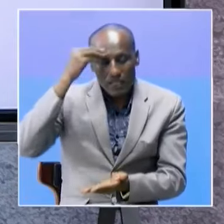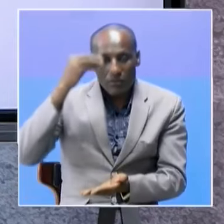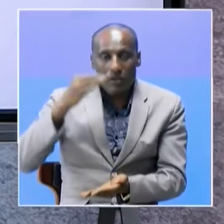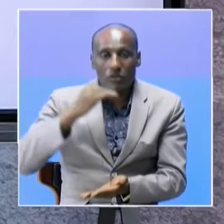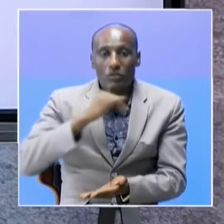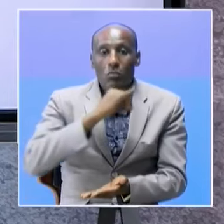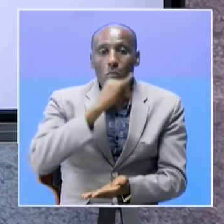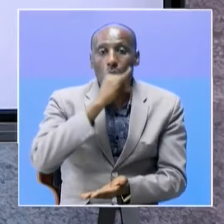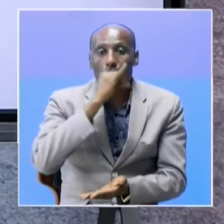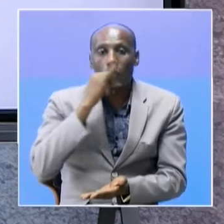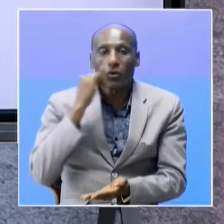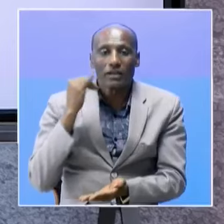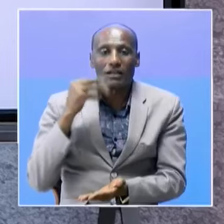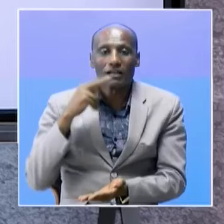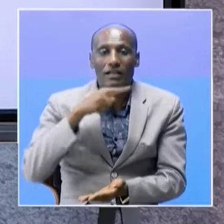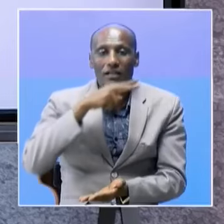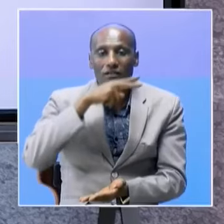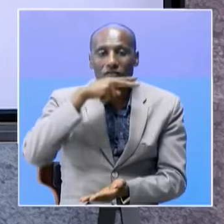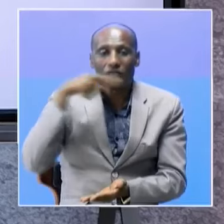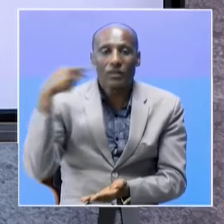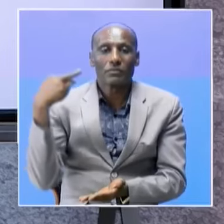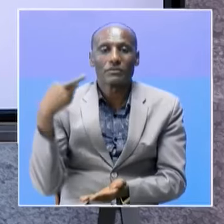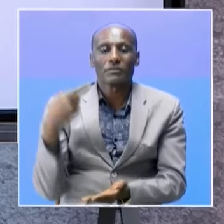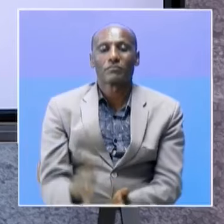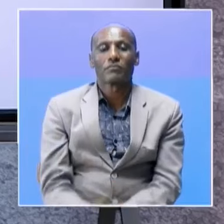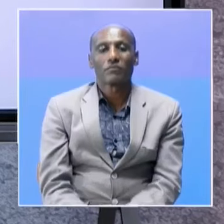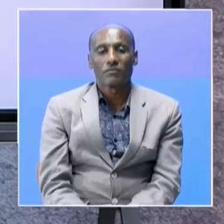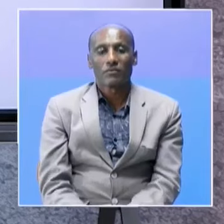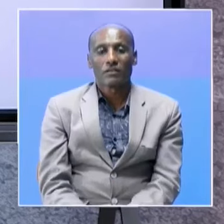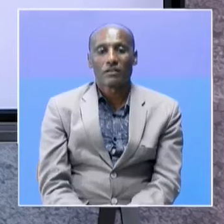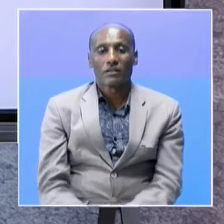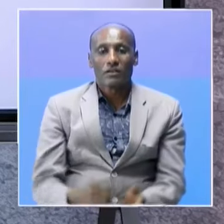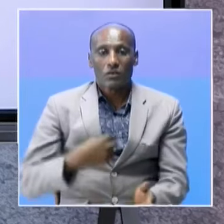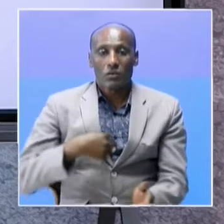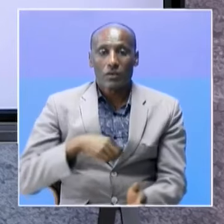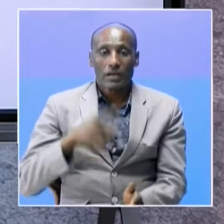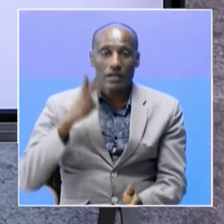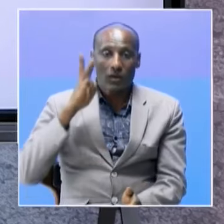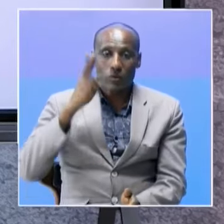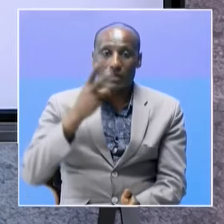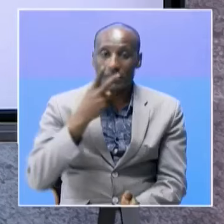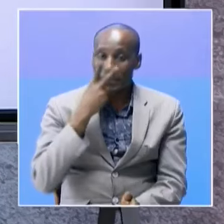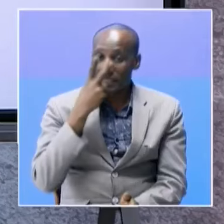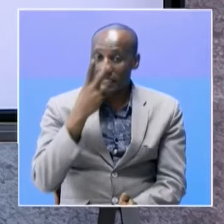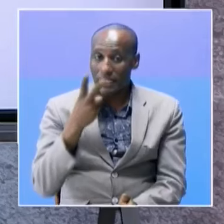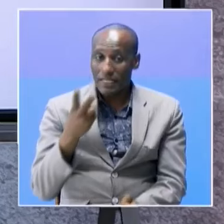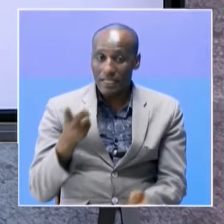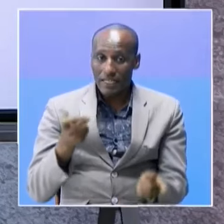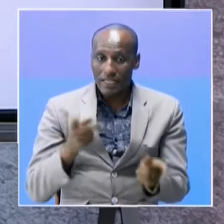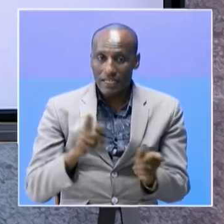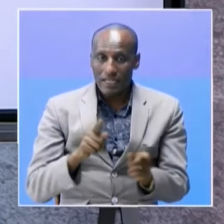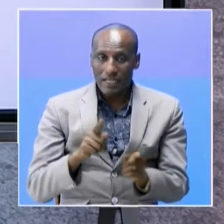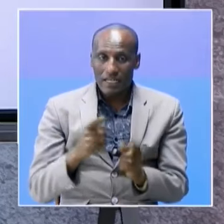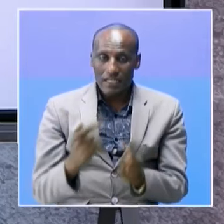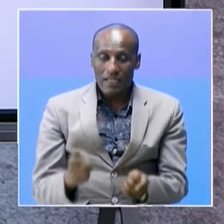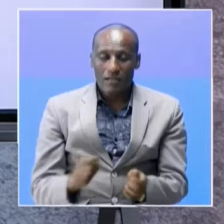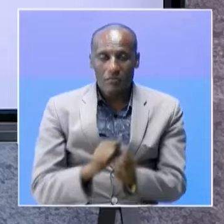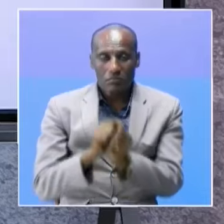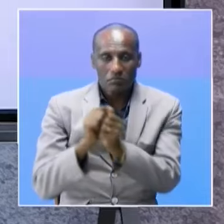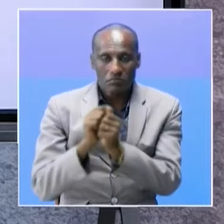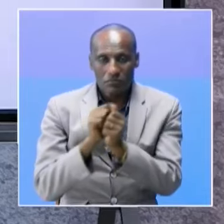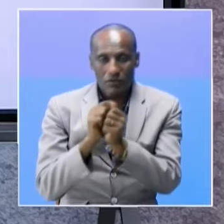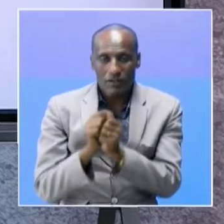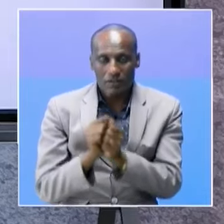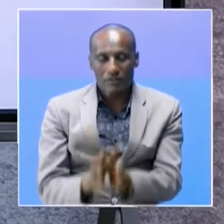heard about modal verbs? We will see them together now. After this lesson, you will be able